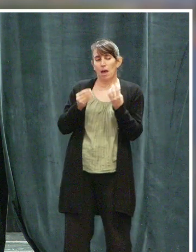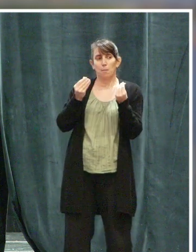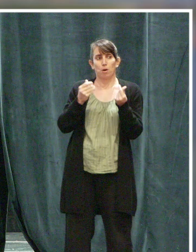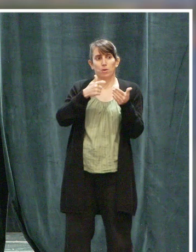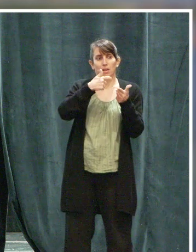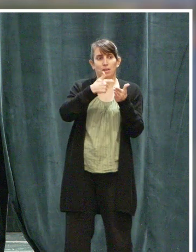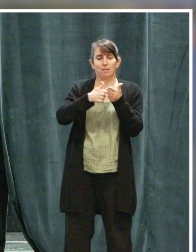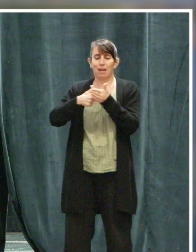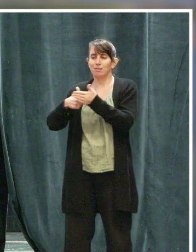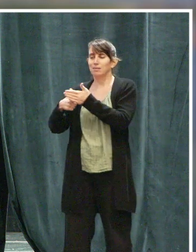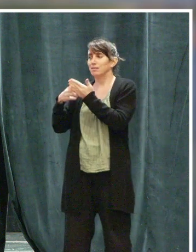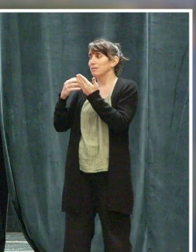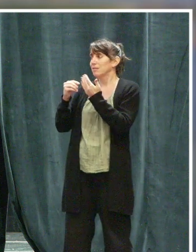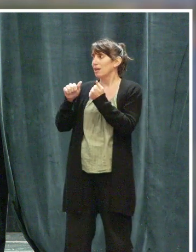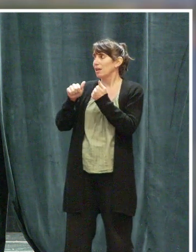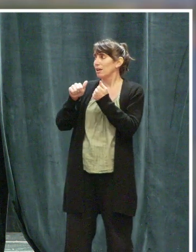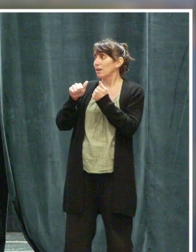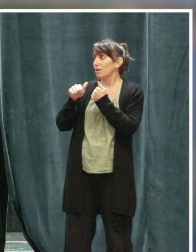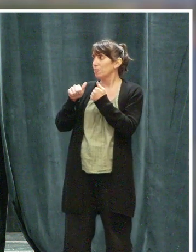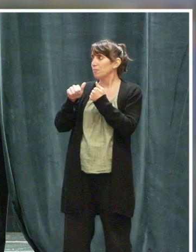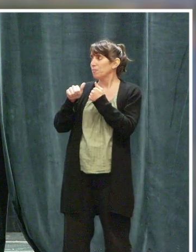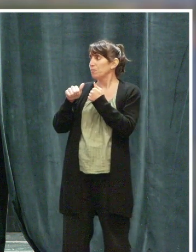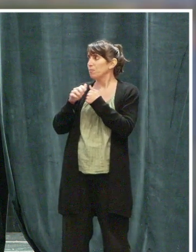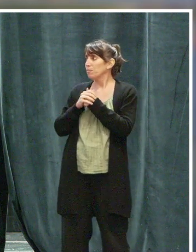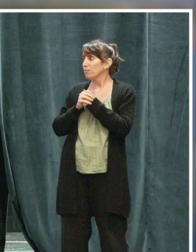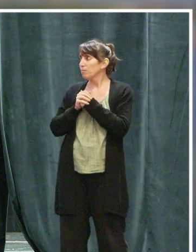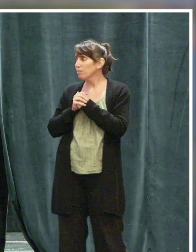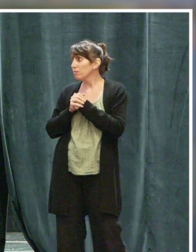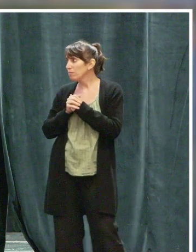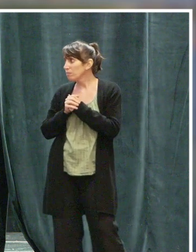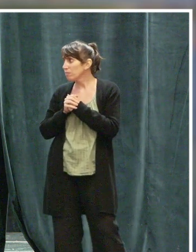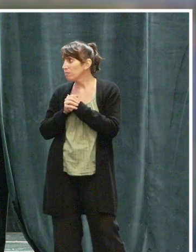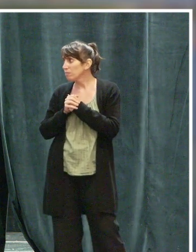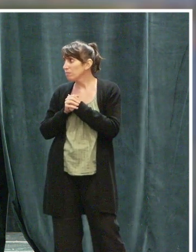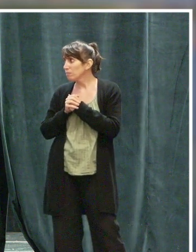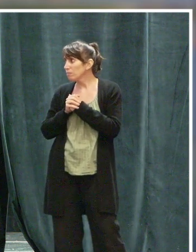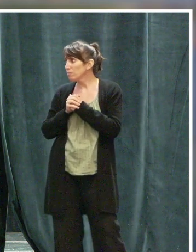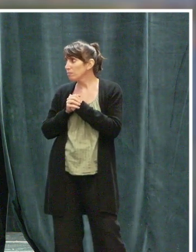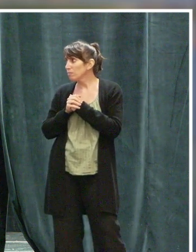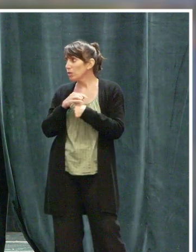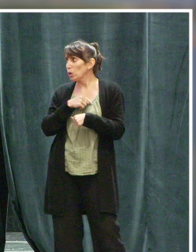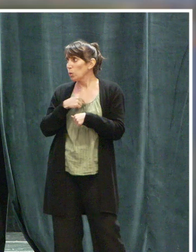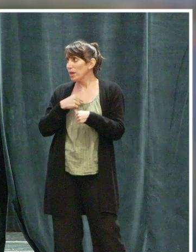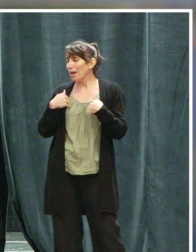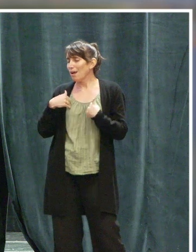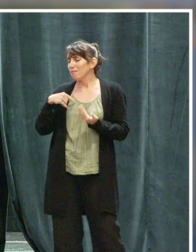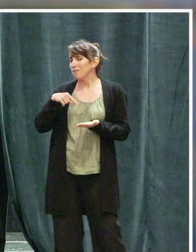revenue streams, which the private market believes are worthy of a AAA rating, which is what we have. So we actually have debt that's less